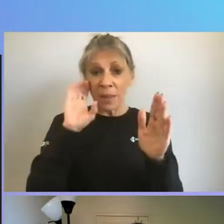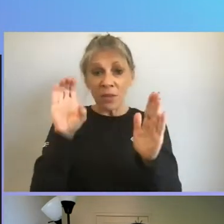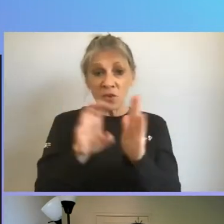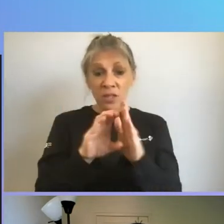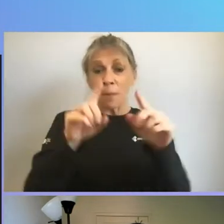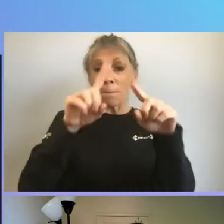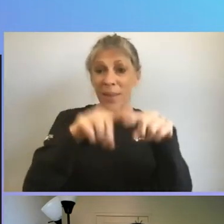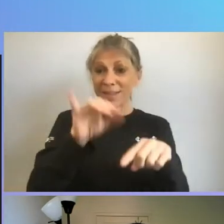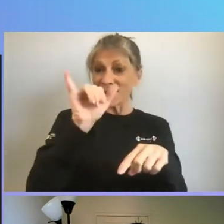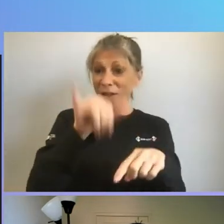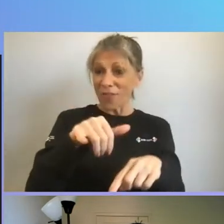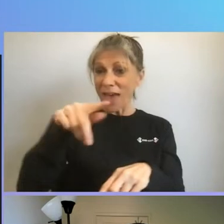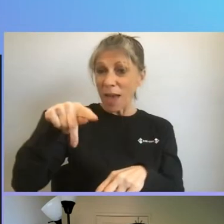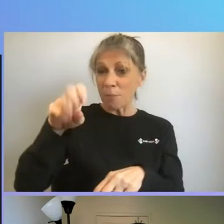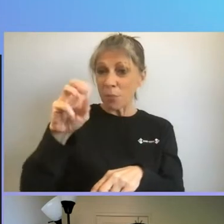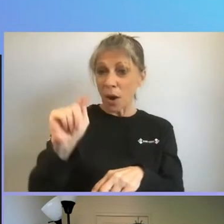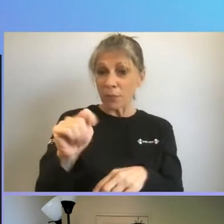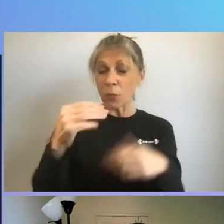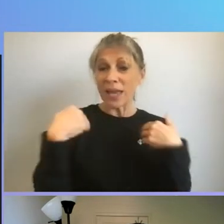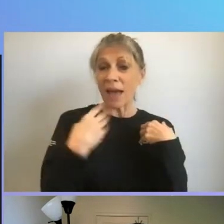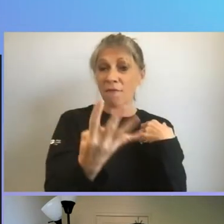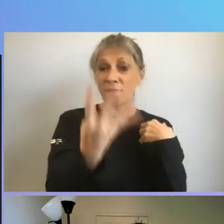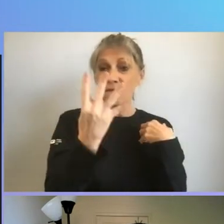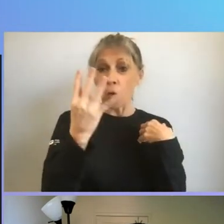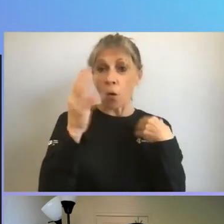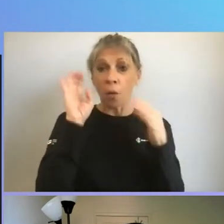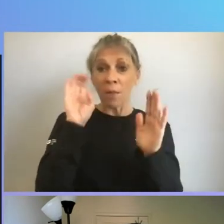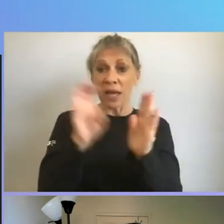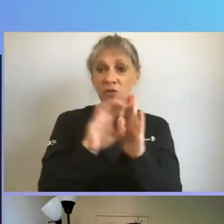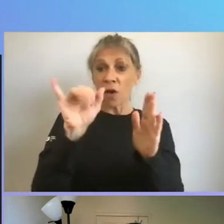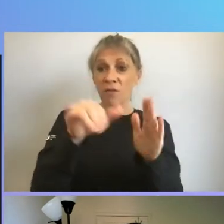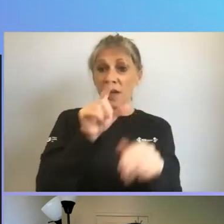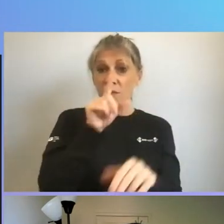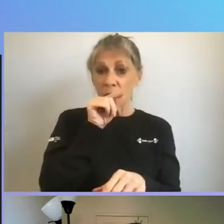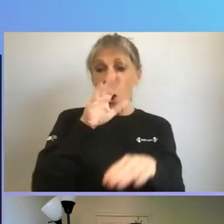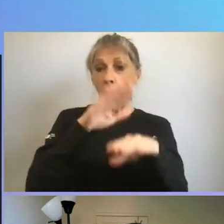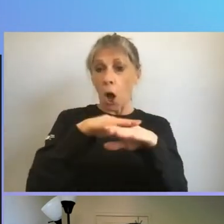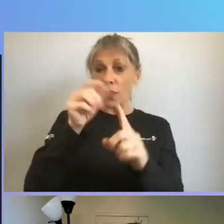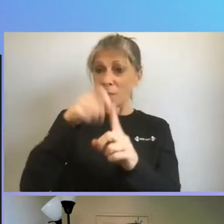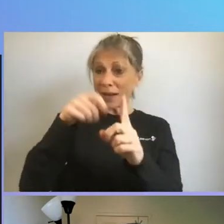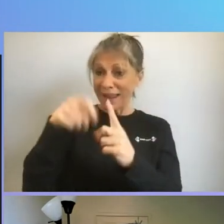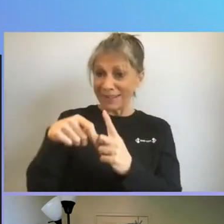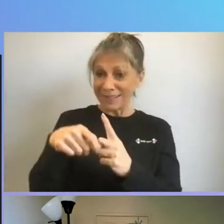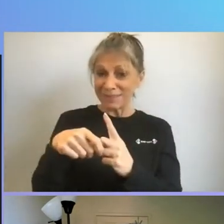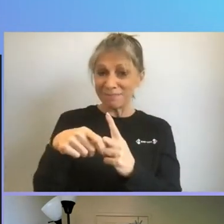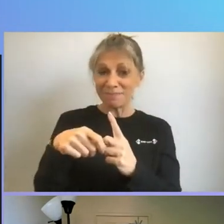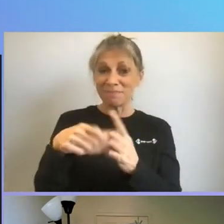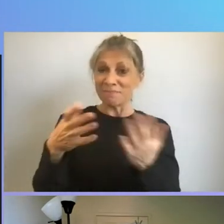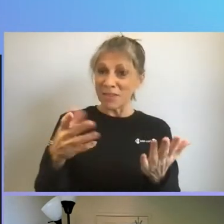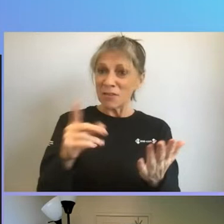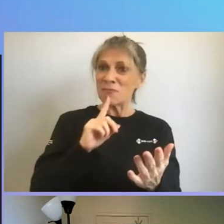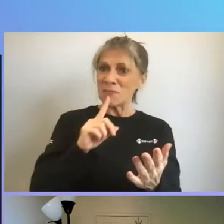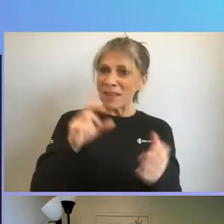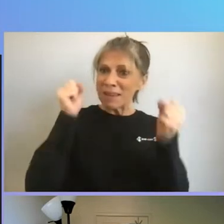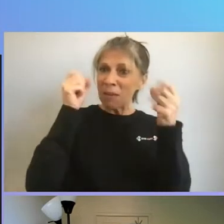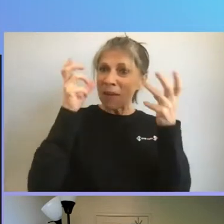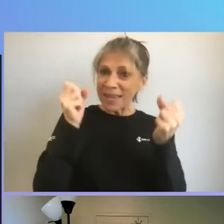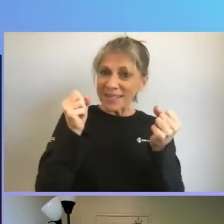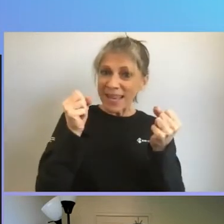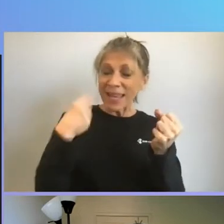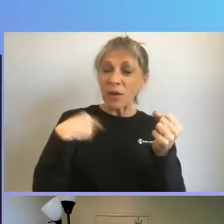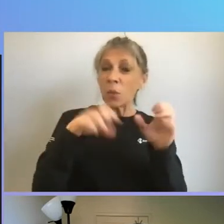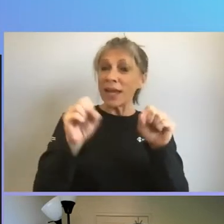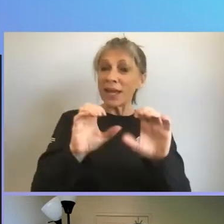that prompt. So we have the 4 pictures of this chickadee on bananas. So it's pretty amazing that we can do